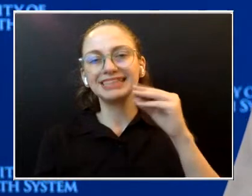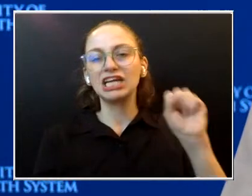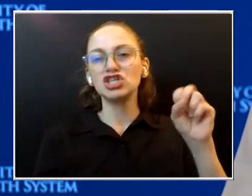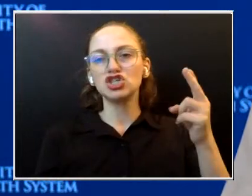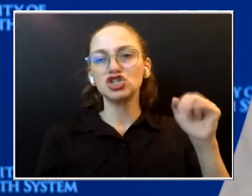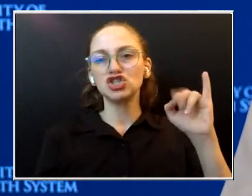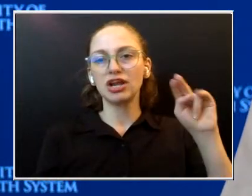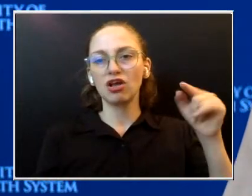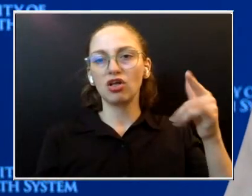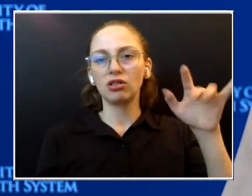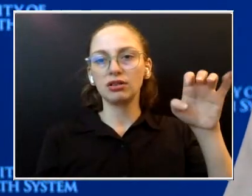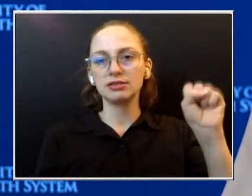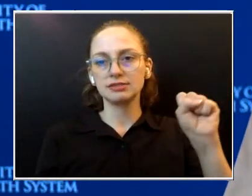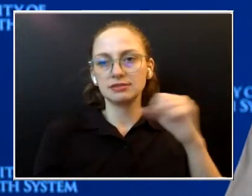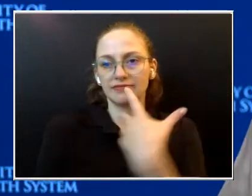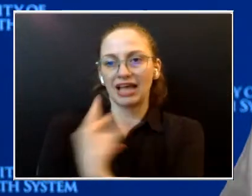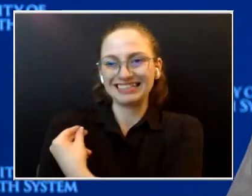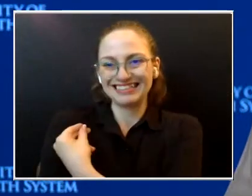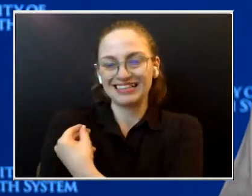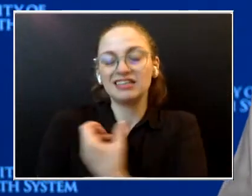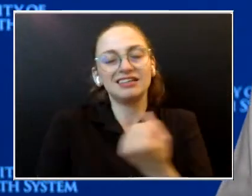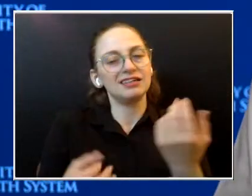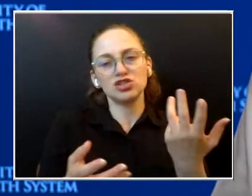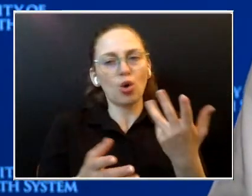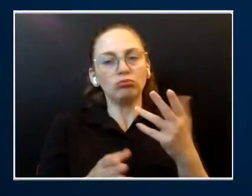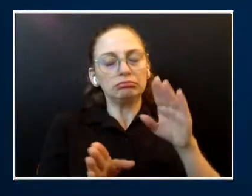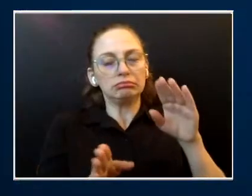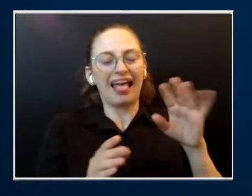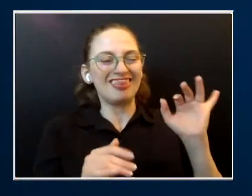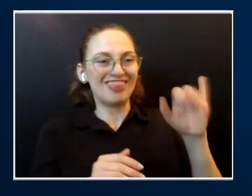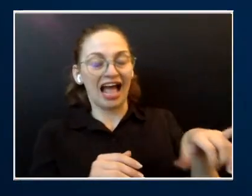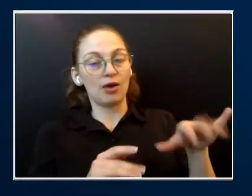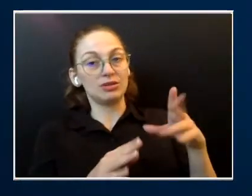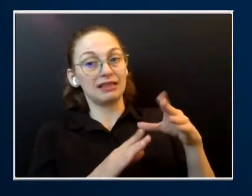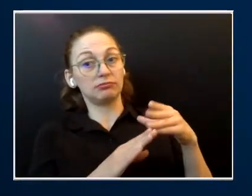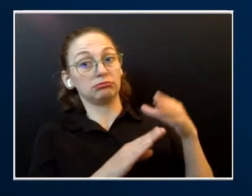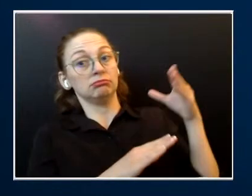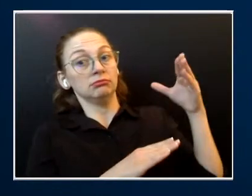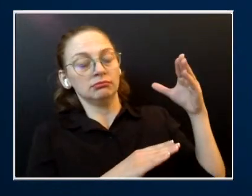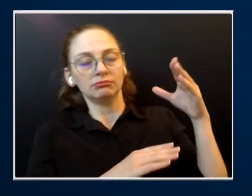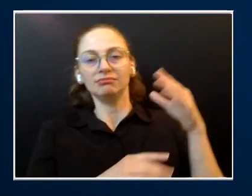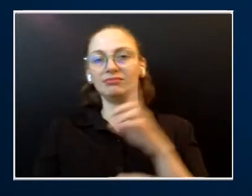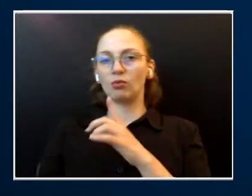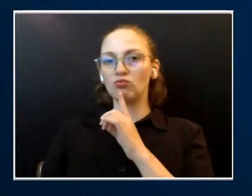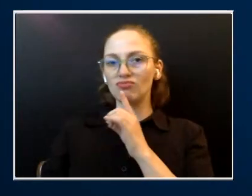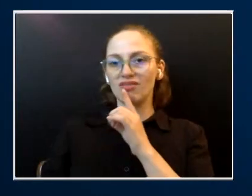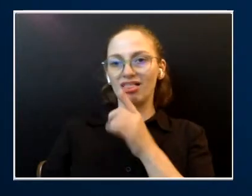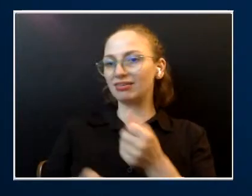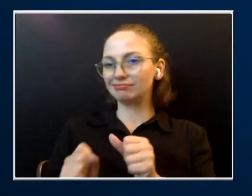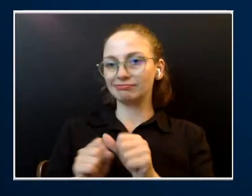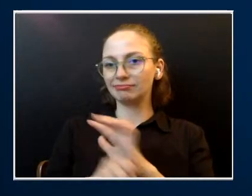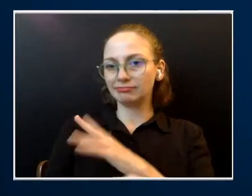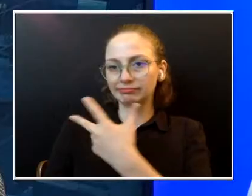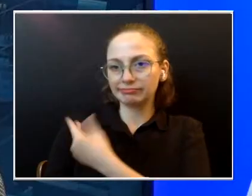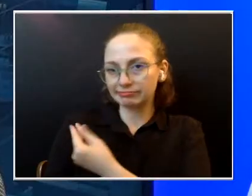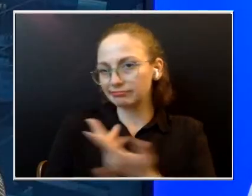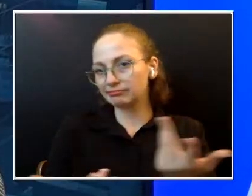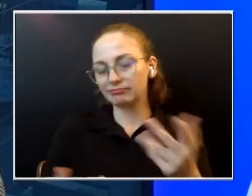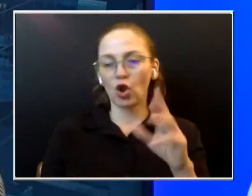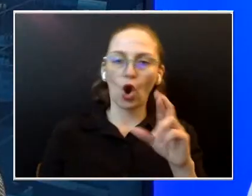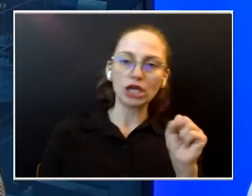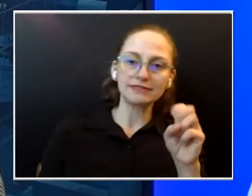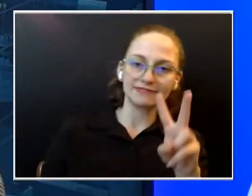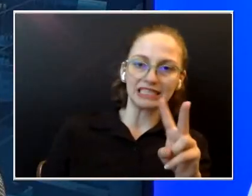mild symptoms and mostly local right at the injection site. Anyway, I think we spent a lot of time talking about some of these side effects. The reality is they're all